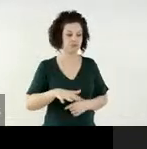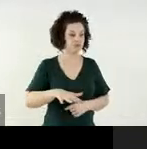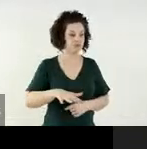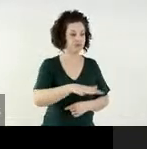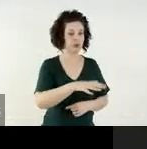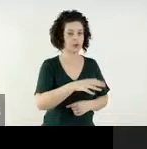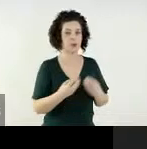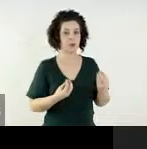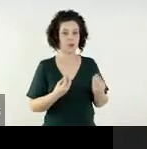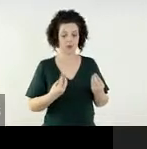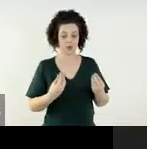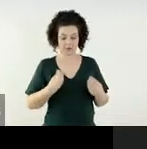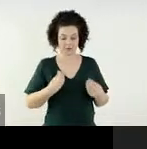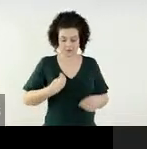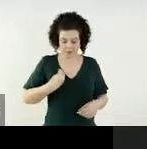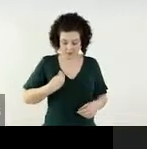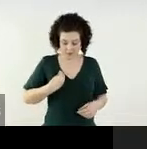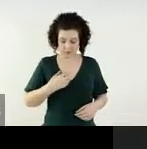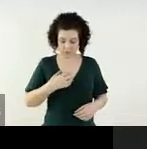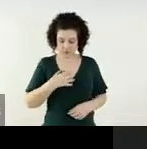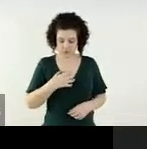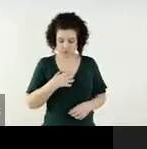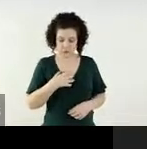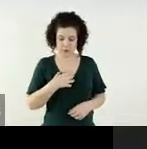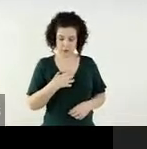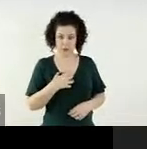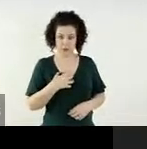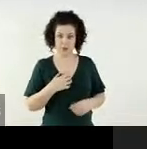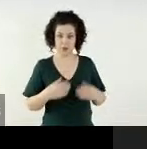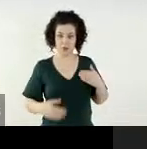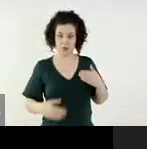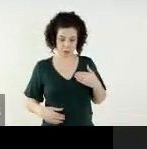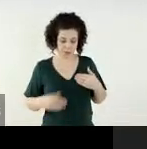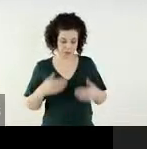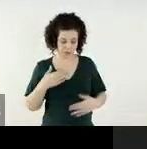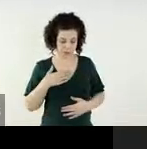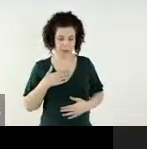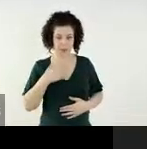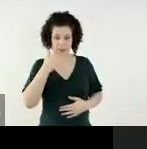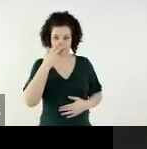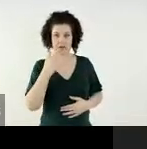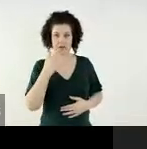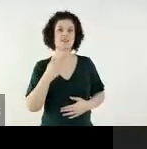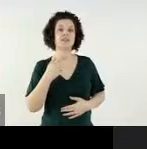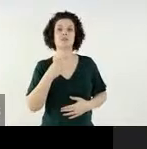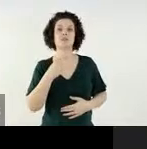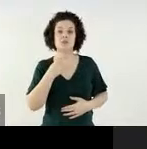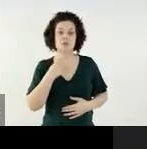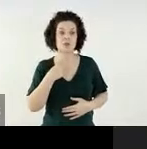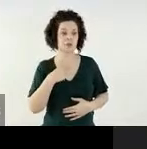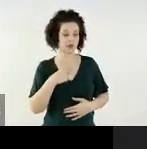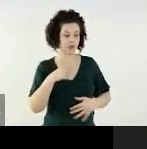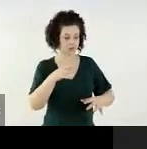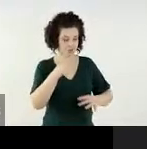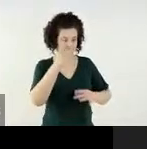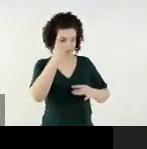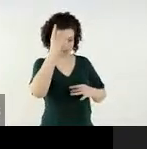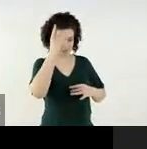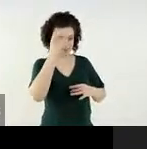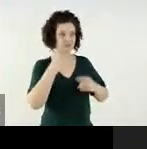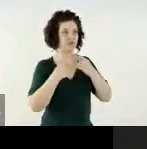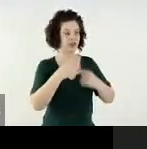presume, to discard shame, occupy desire, and embody the very terms of their liberation.